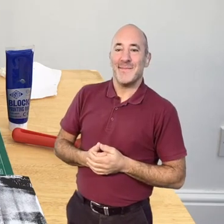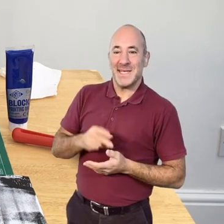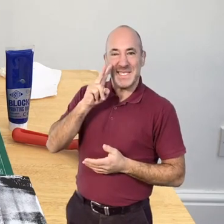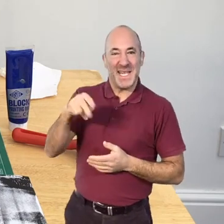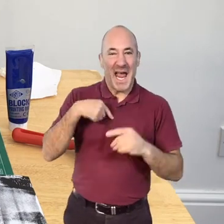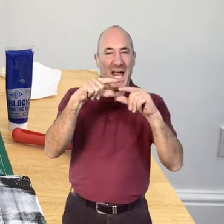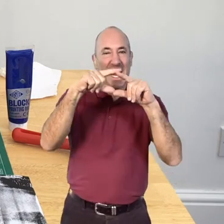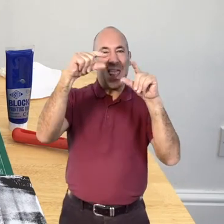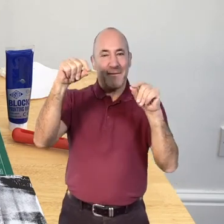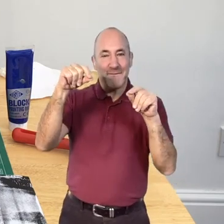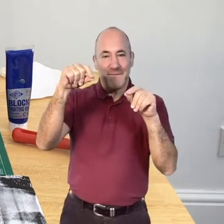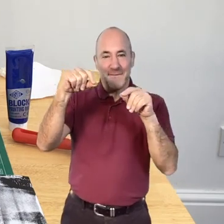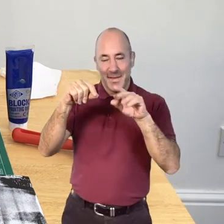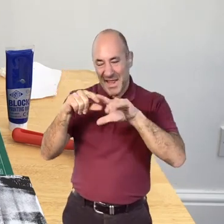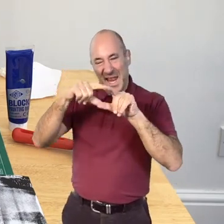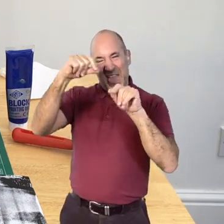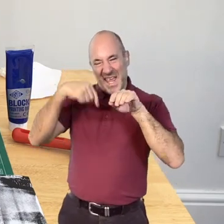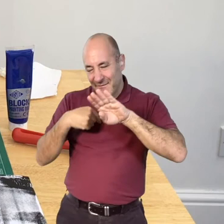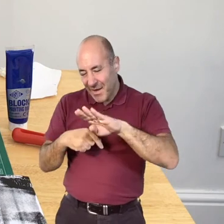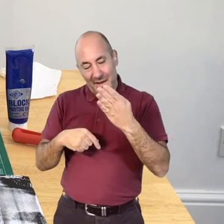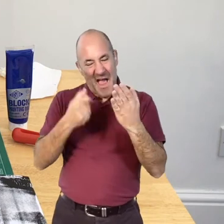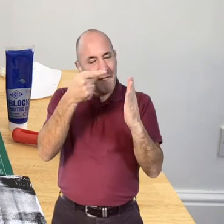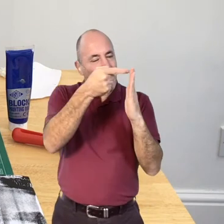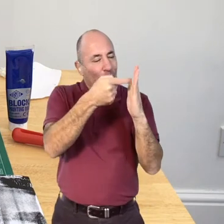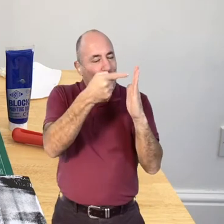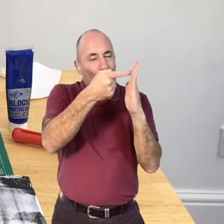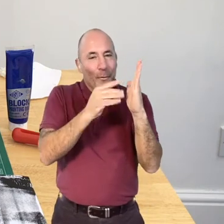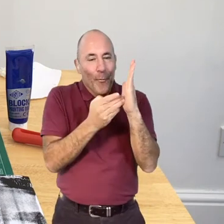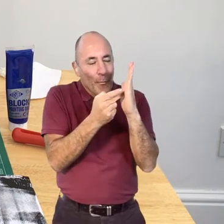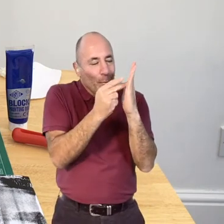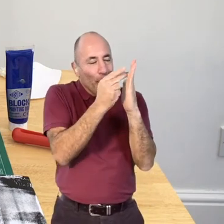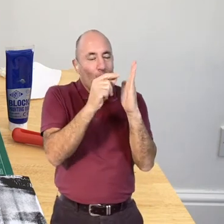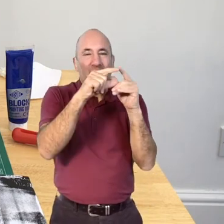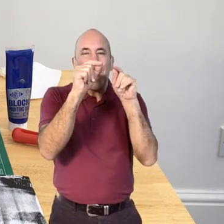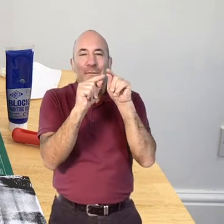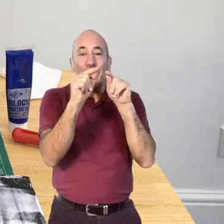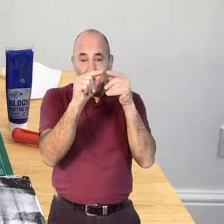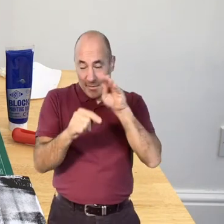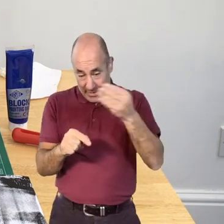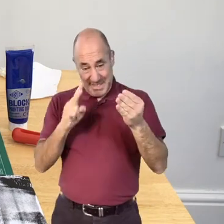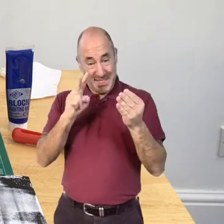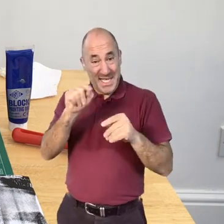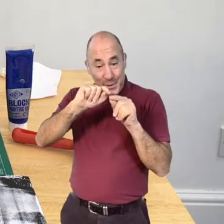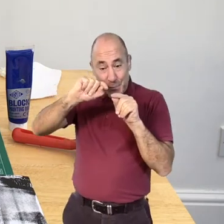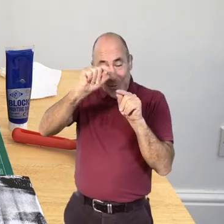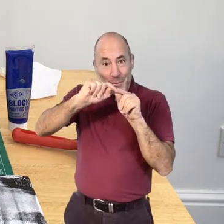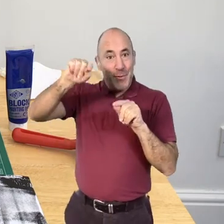there is our leaf there, and it's got all the veins on the back of the leaf.